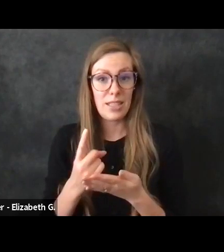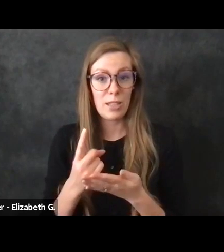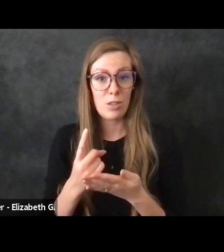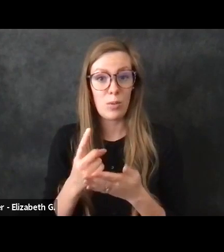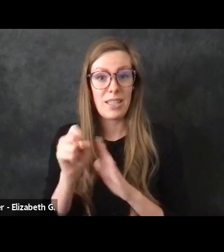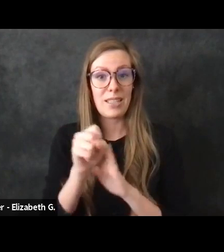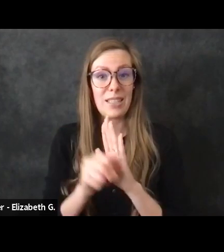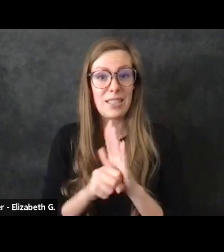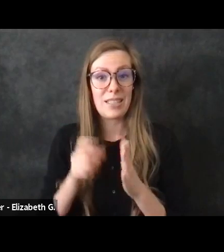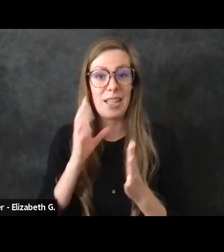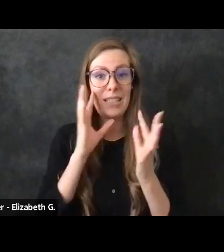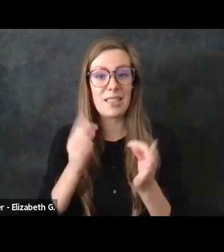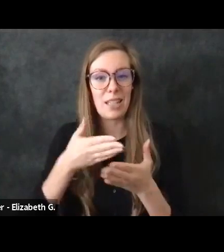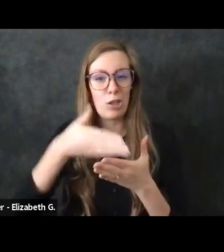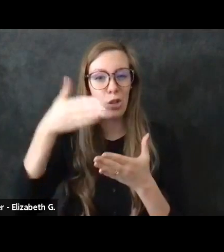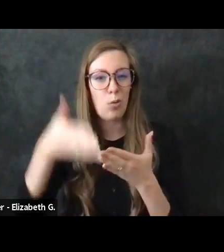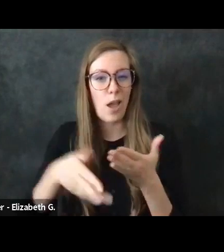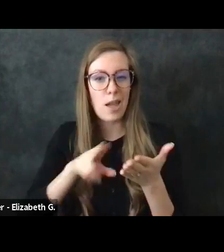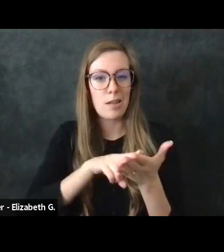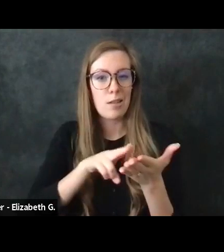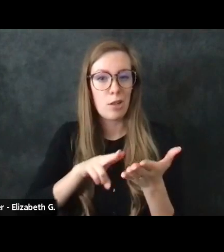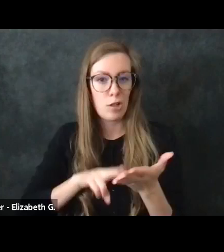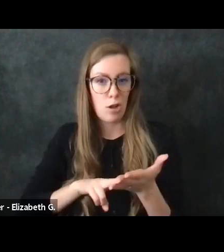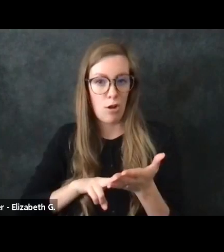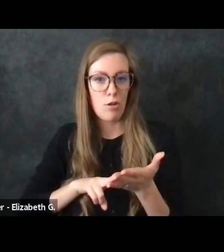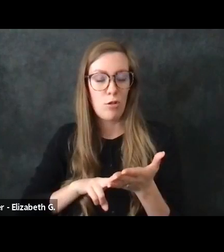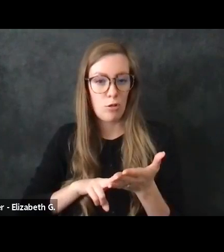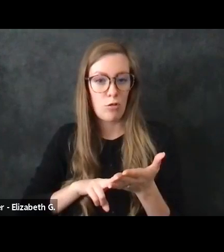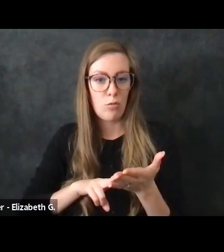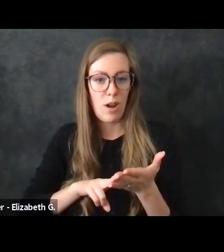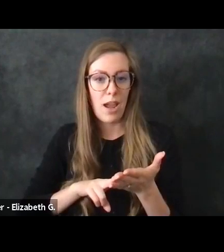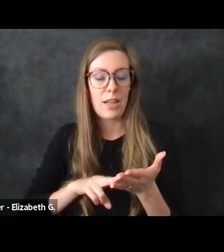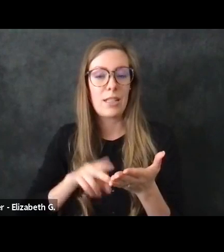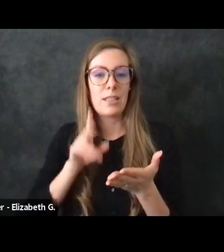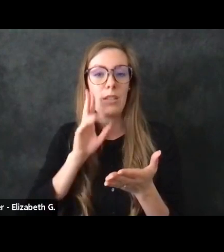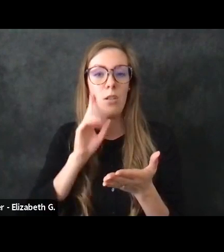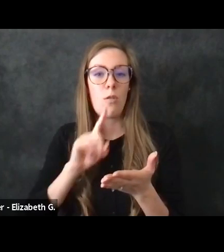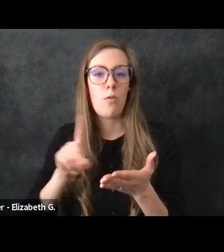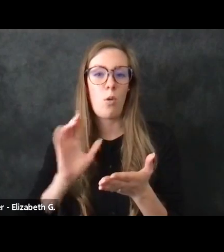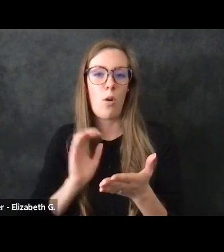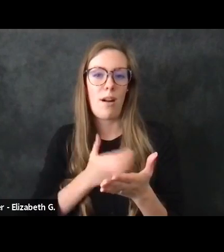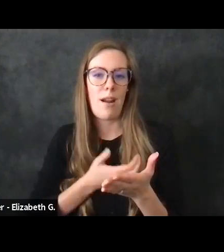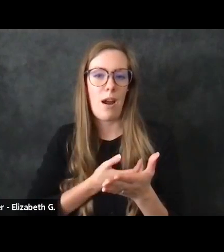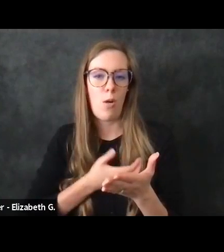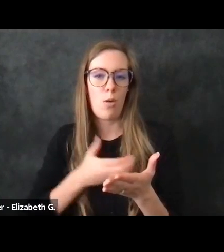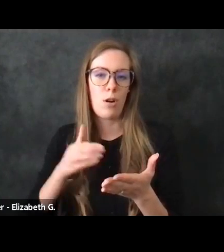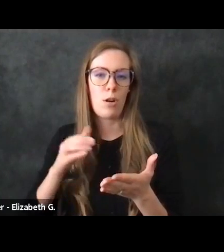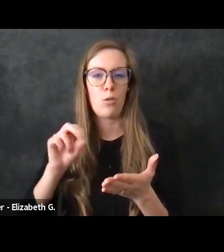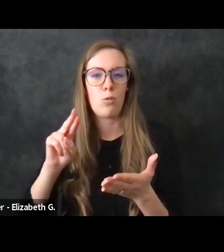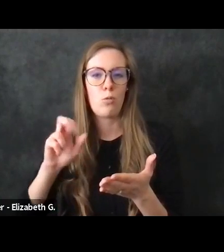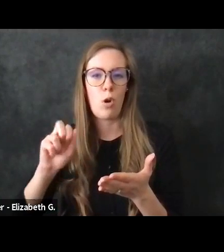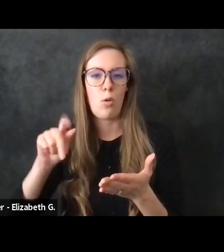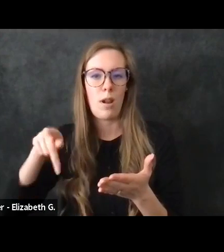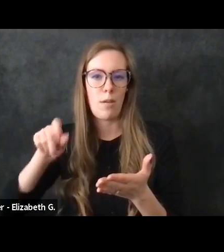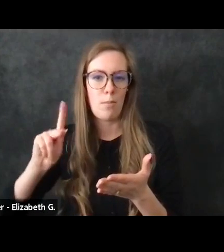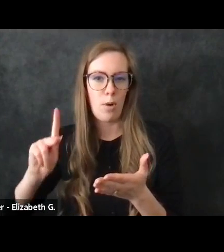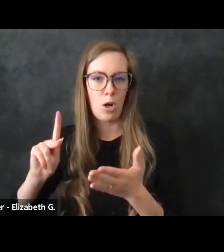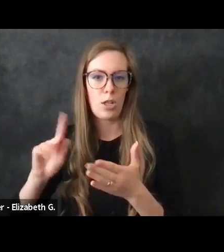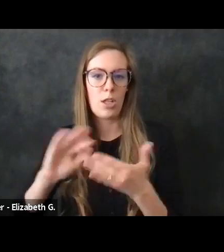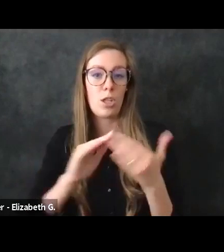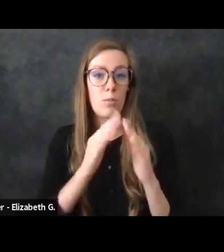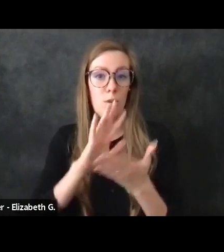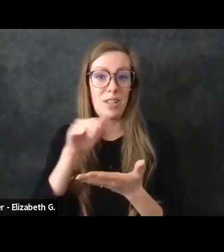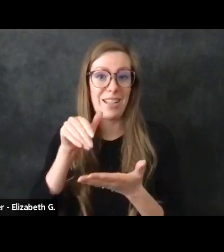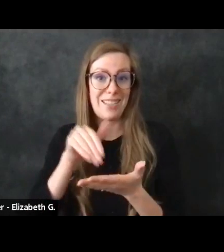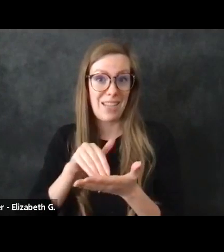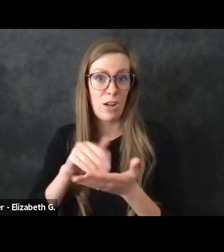decided to end a contract that would have shuttered our longstanding vaccine clinic at the Rohnert Park Community Center, our county staff quickly came together and